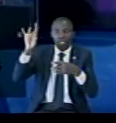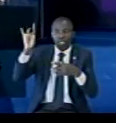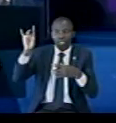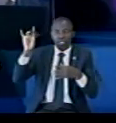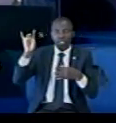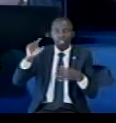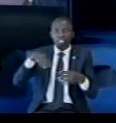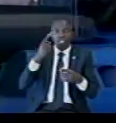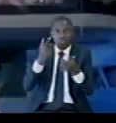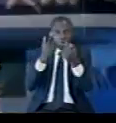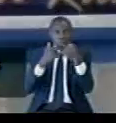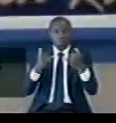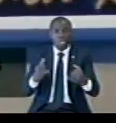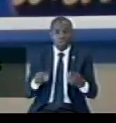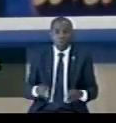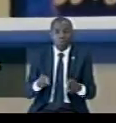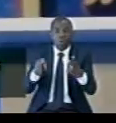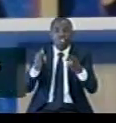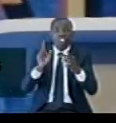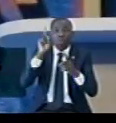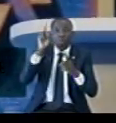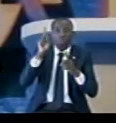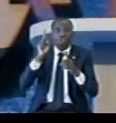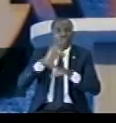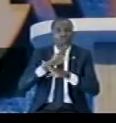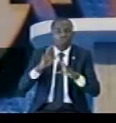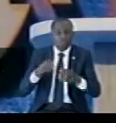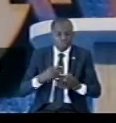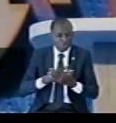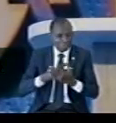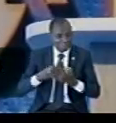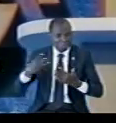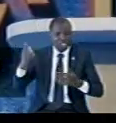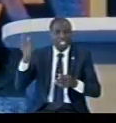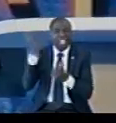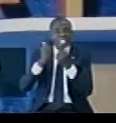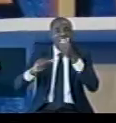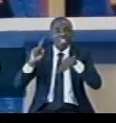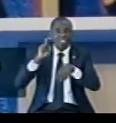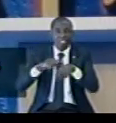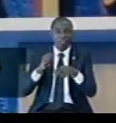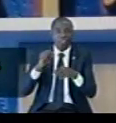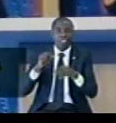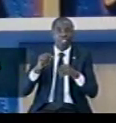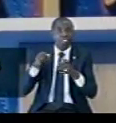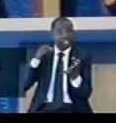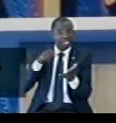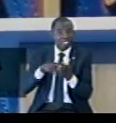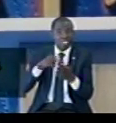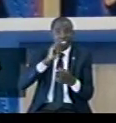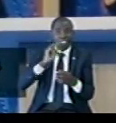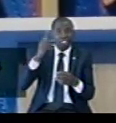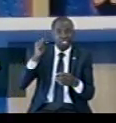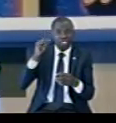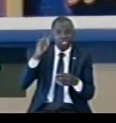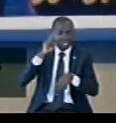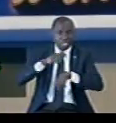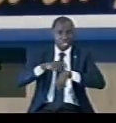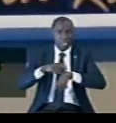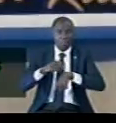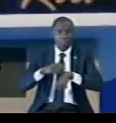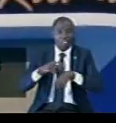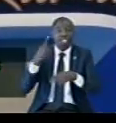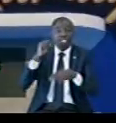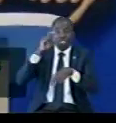up. It says, don't waste any time. It says, this is the